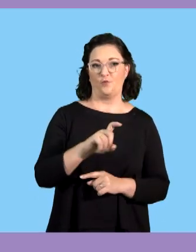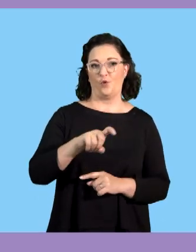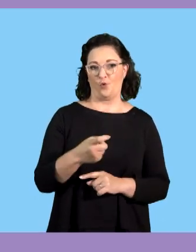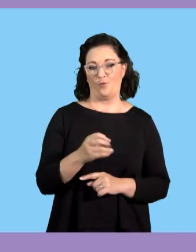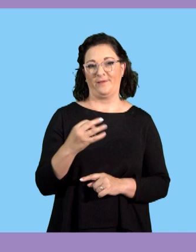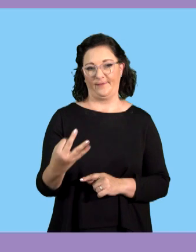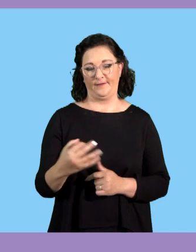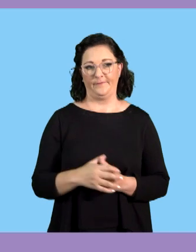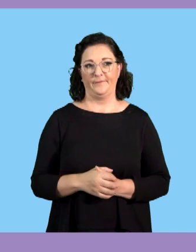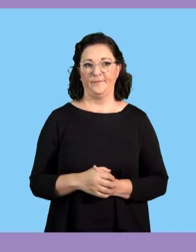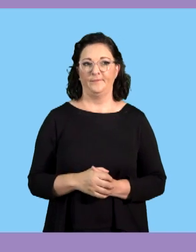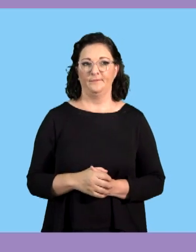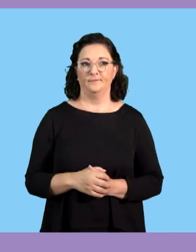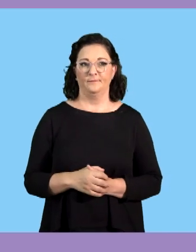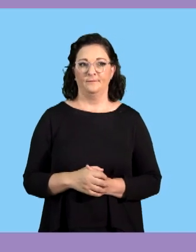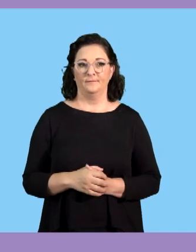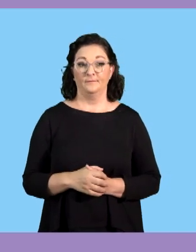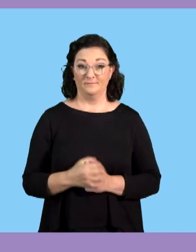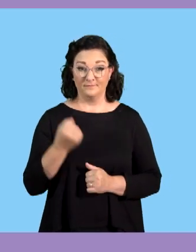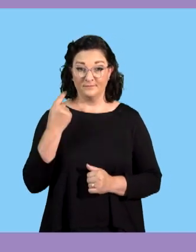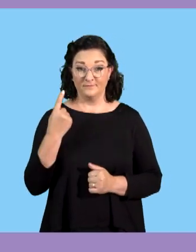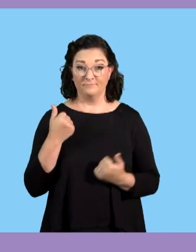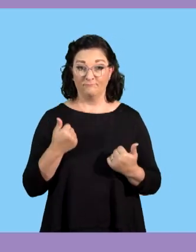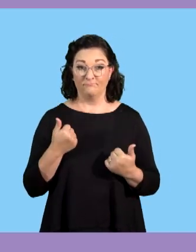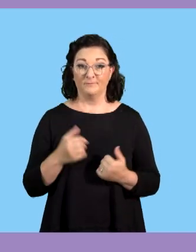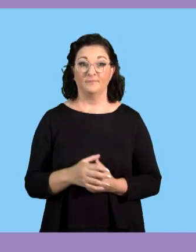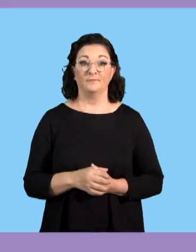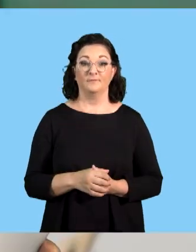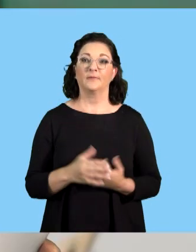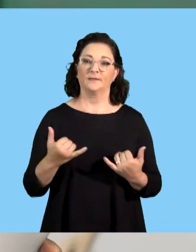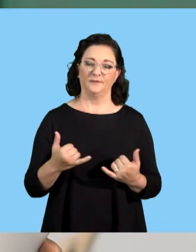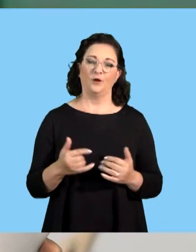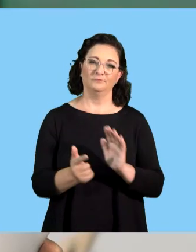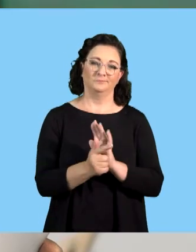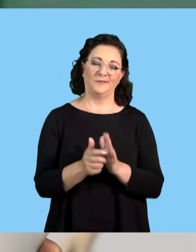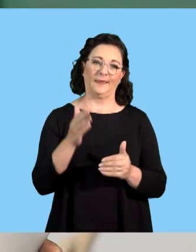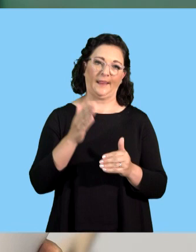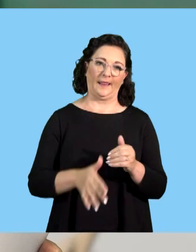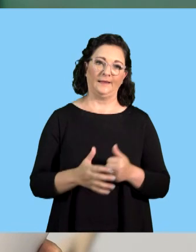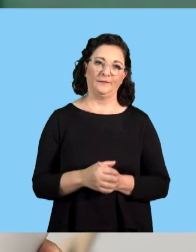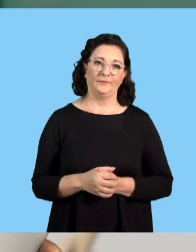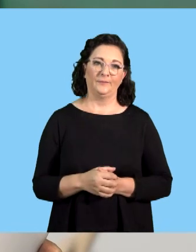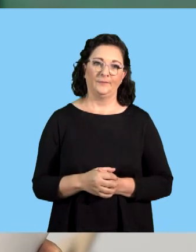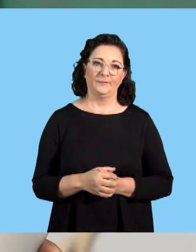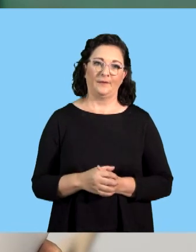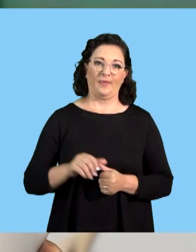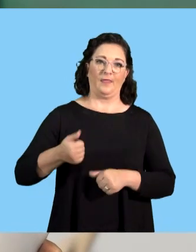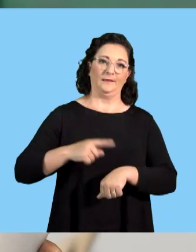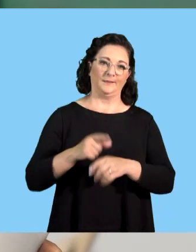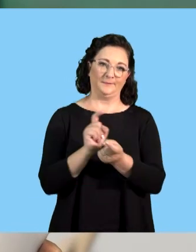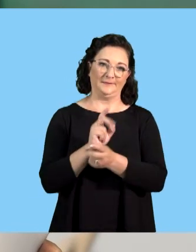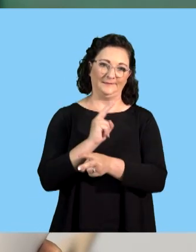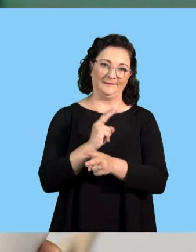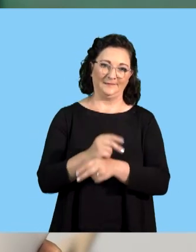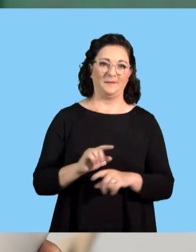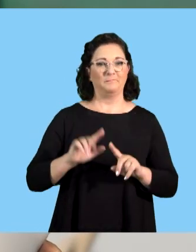going to be 0.3. Does it make sense? We've come to the end of our lesson. Till we